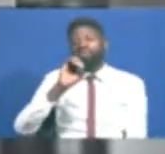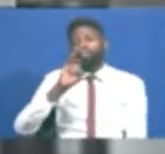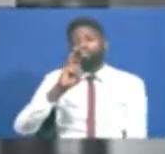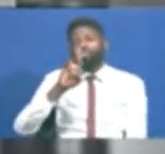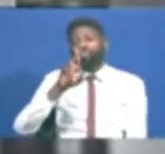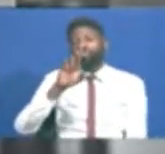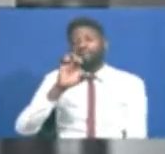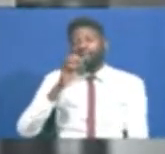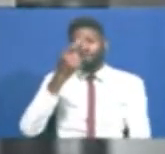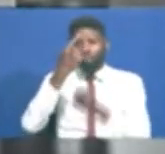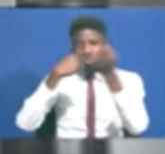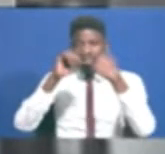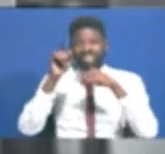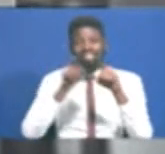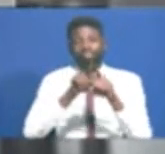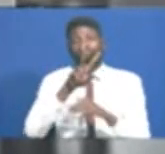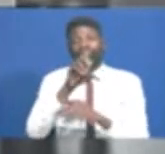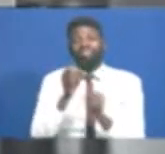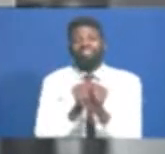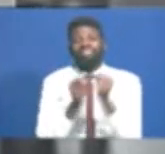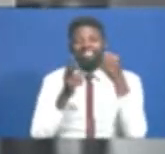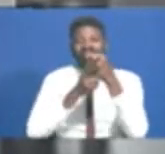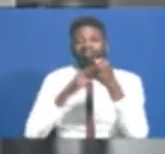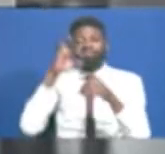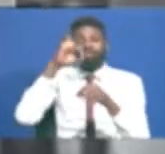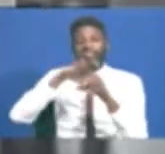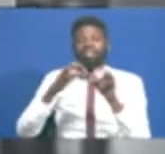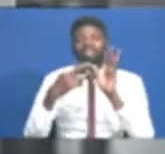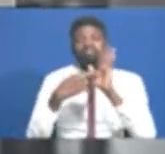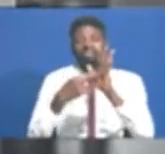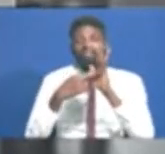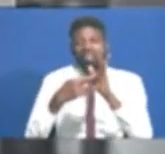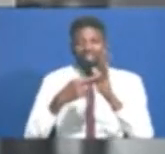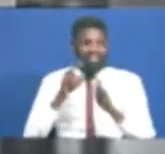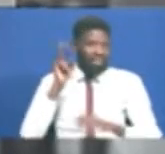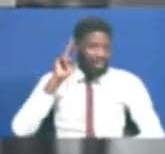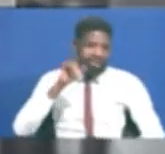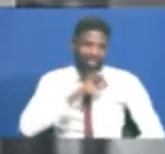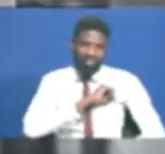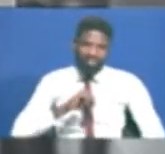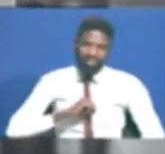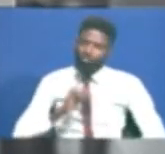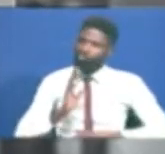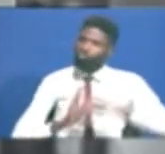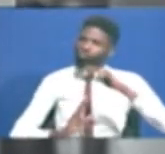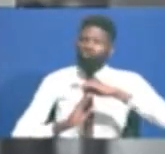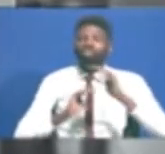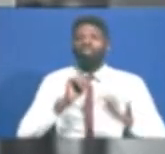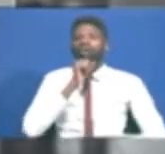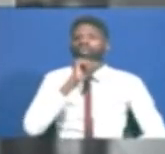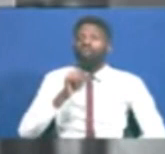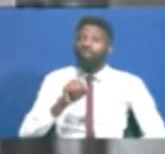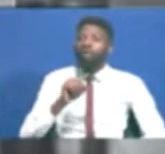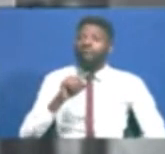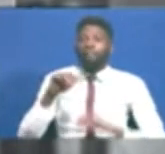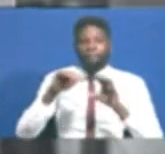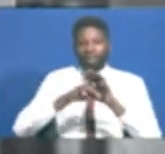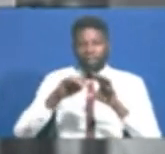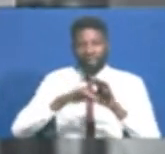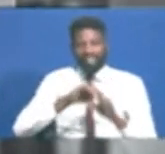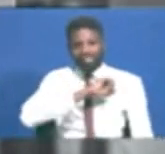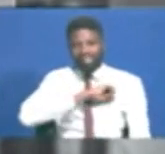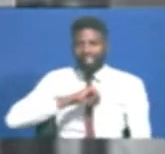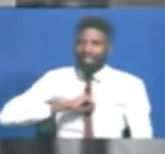2017, he was elected to represent Kisii County in the Senate, becoming the oldest member of the Kenyan Senate. On